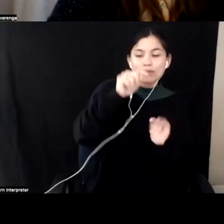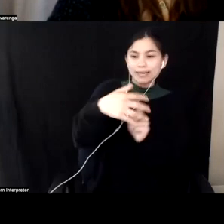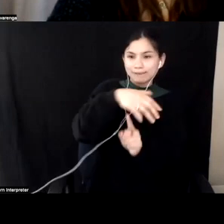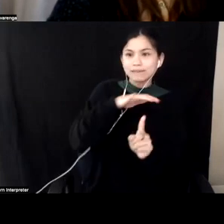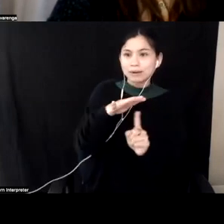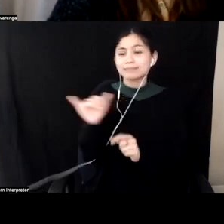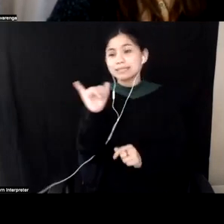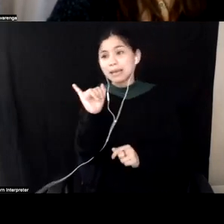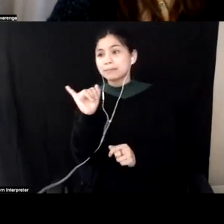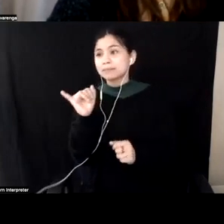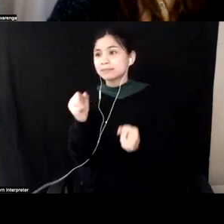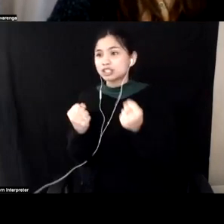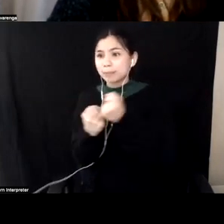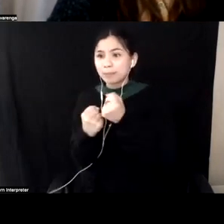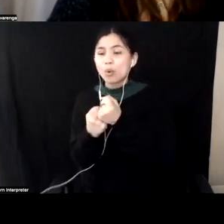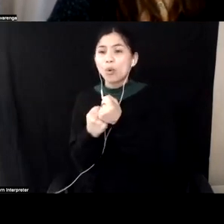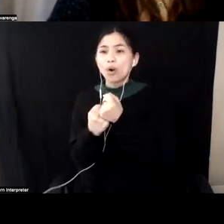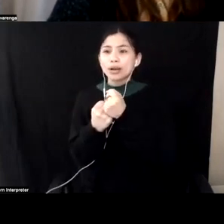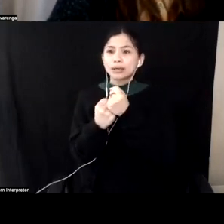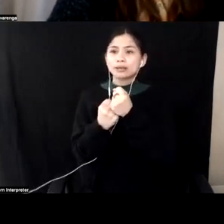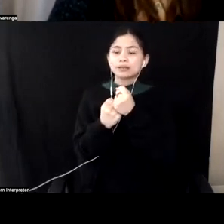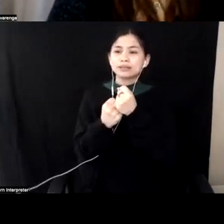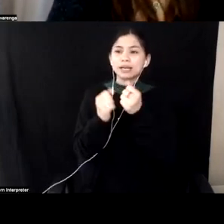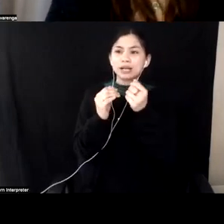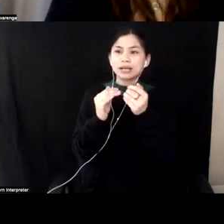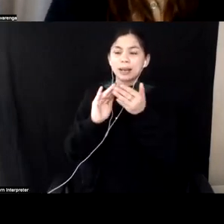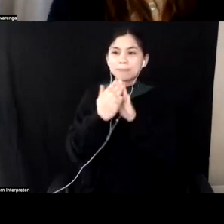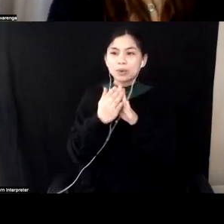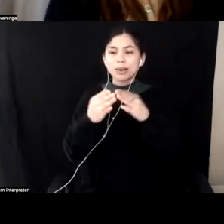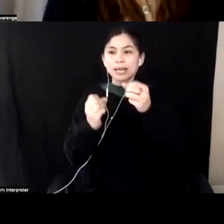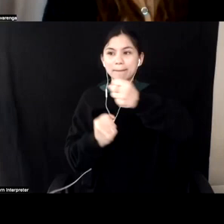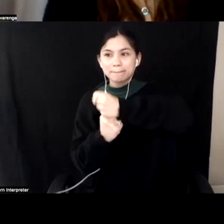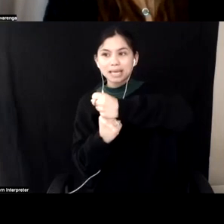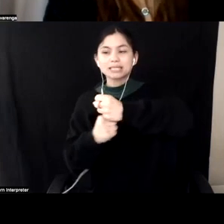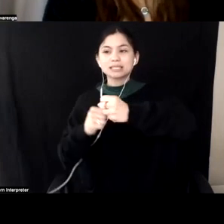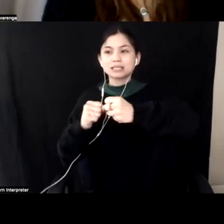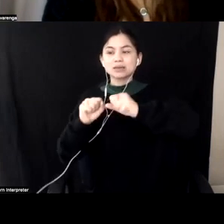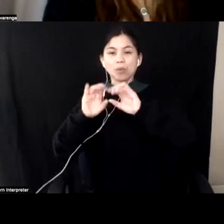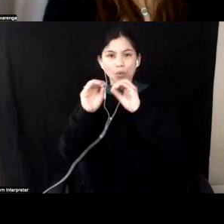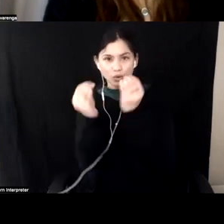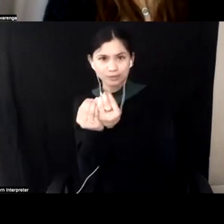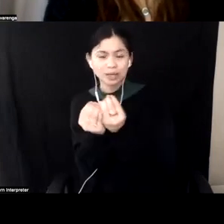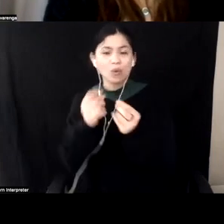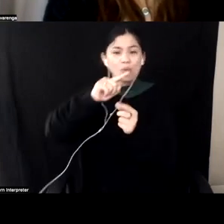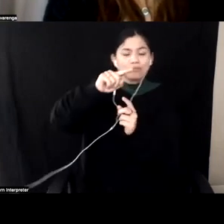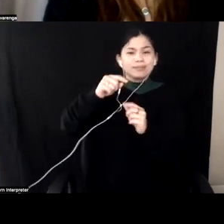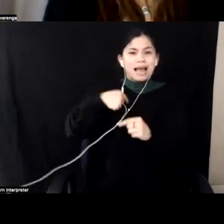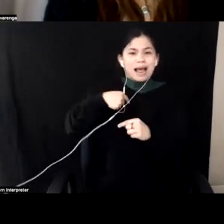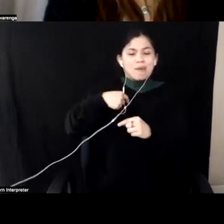Supporting community-based organizations. So for me, when I say supporting, I mean